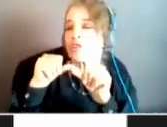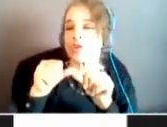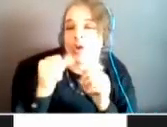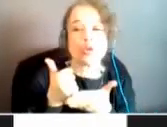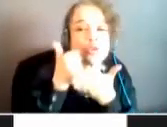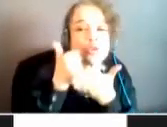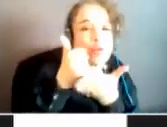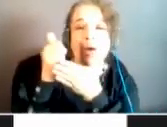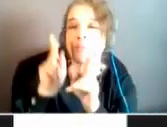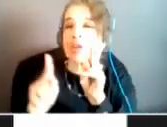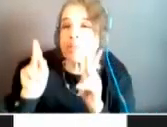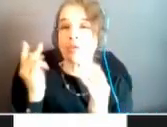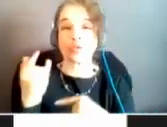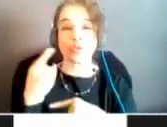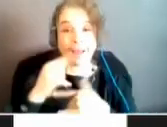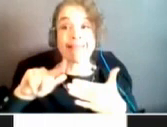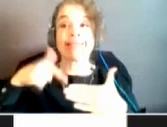today. Next slide.